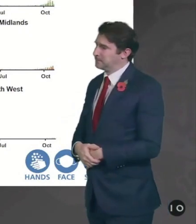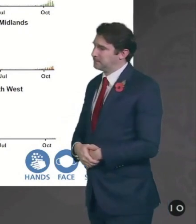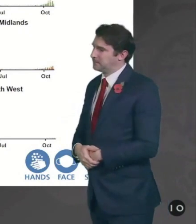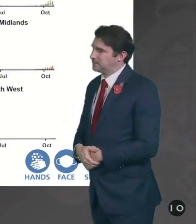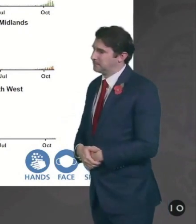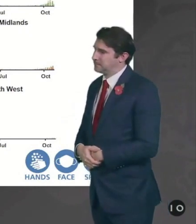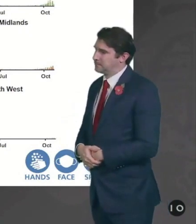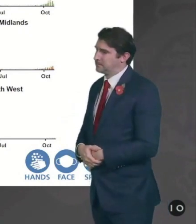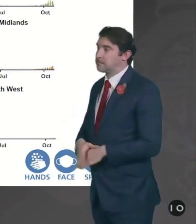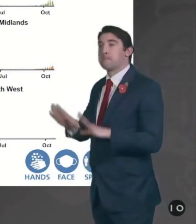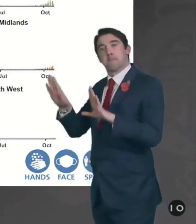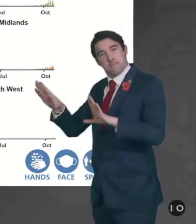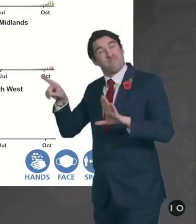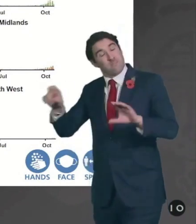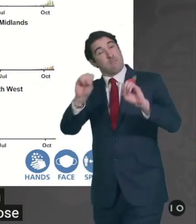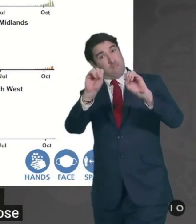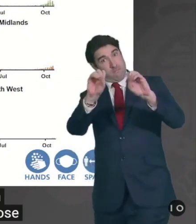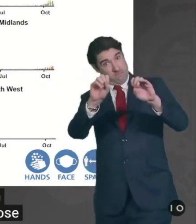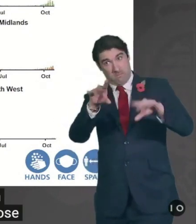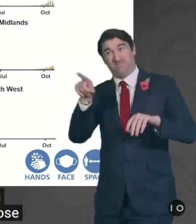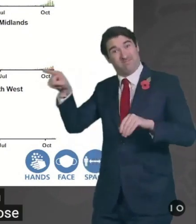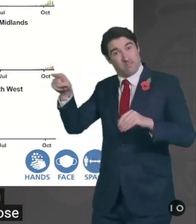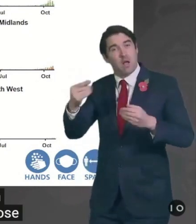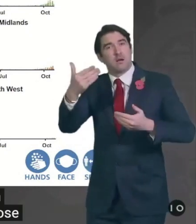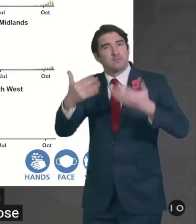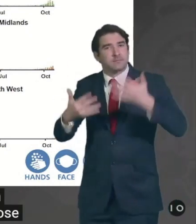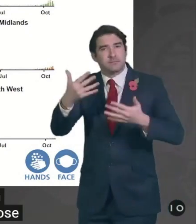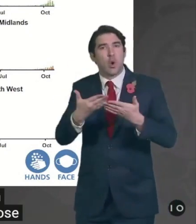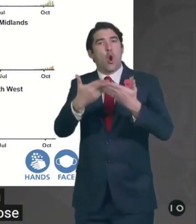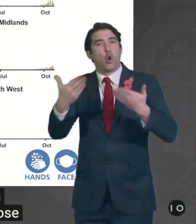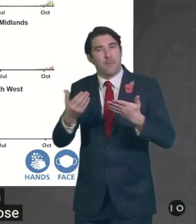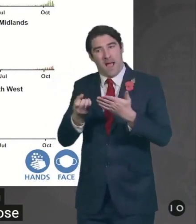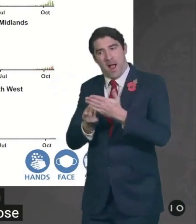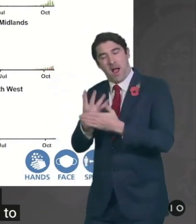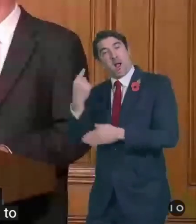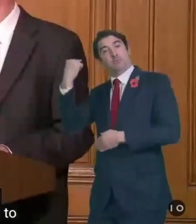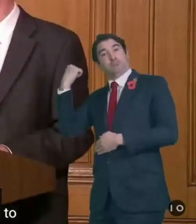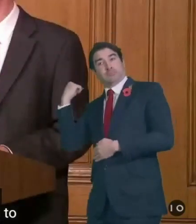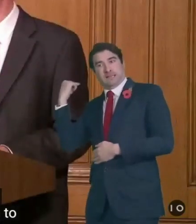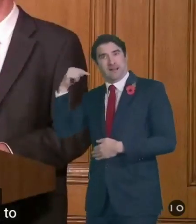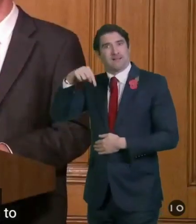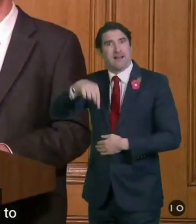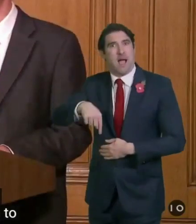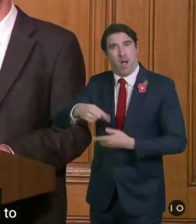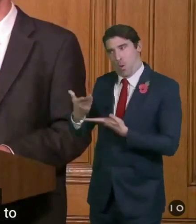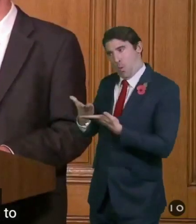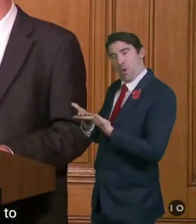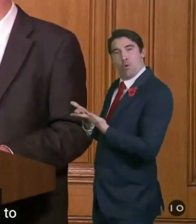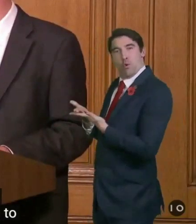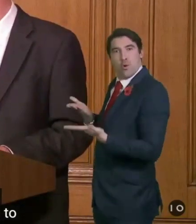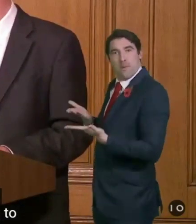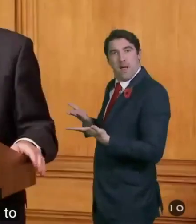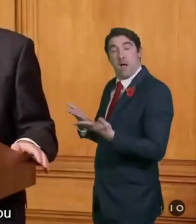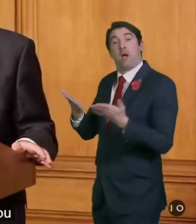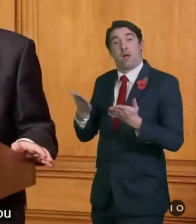backwards. Those have already happened. Patrick is now going to talk briefly about the projections forwards. Thank